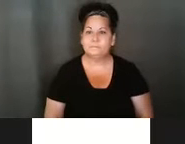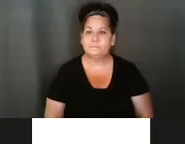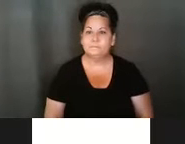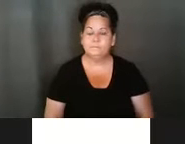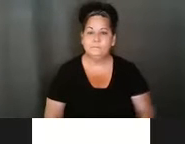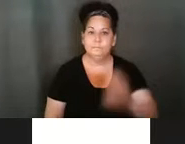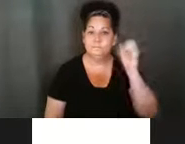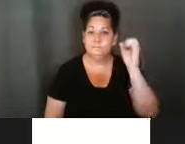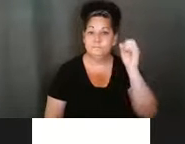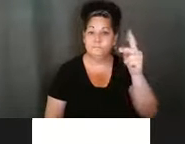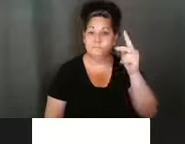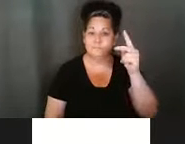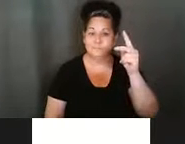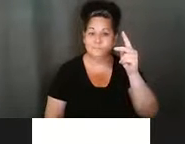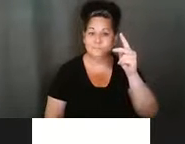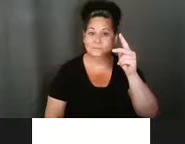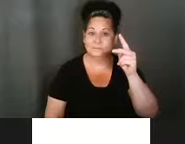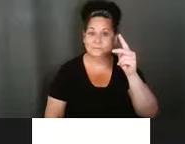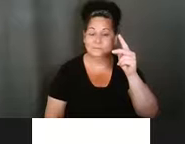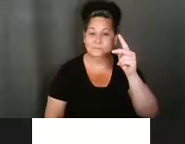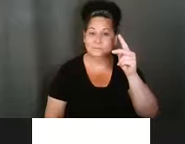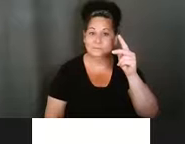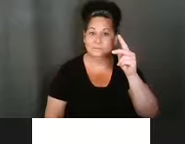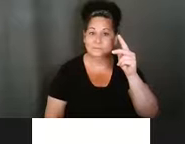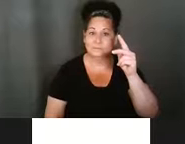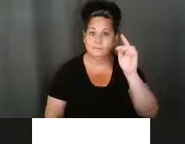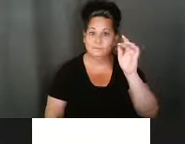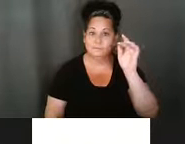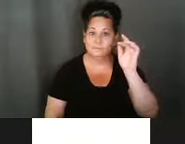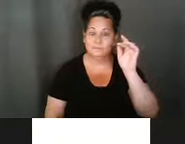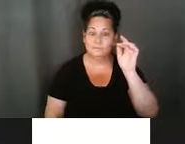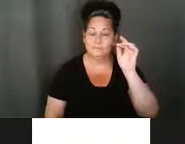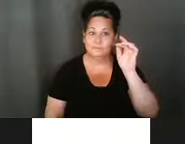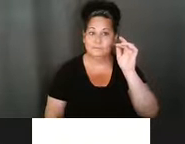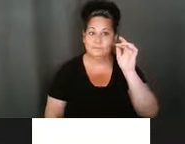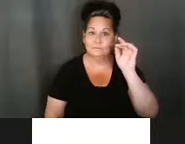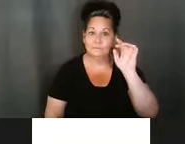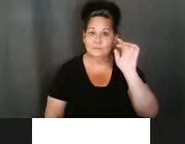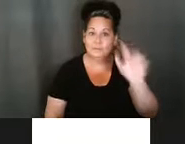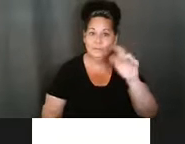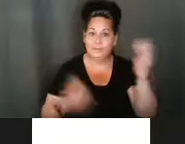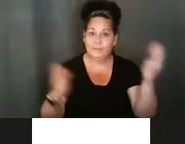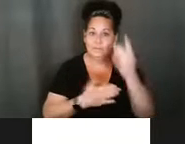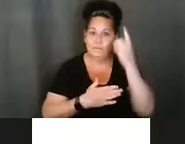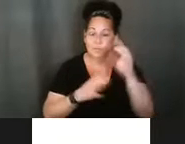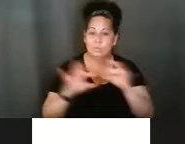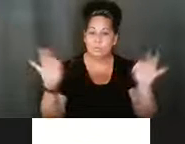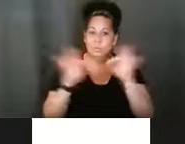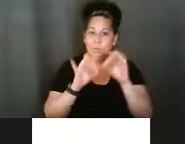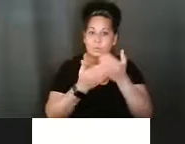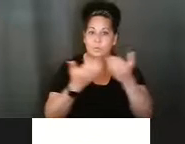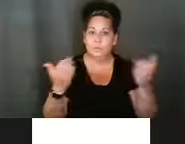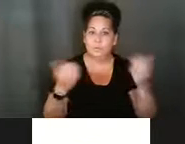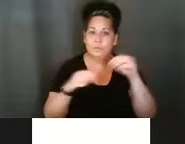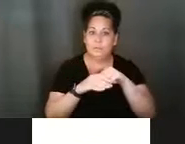Okay, Ms. Austin, if you could click that image where it says click here for important resources in the